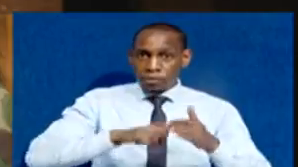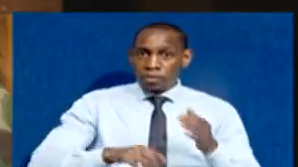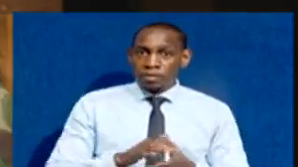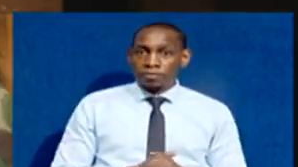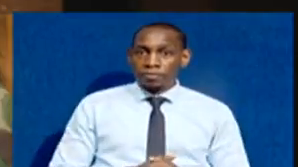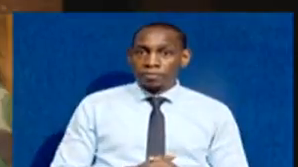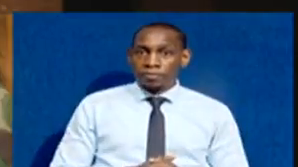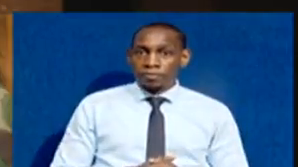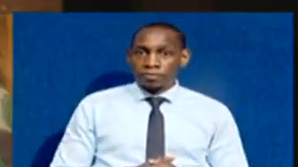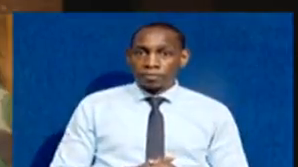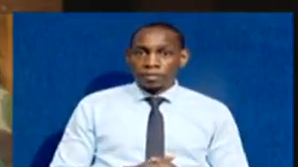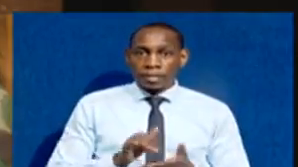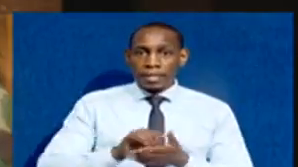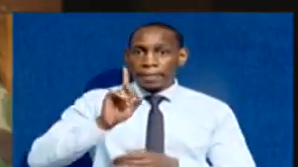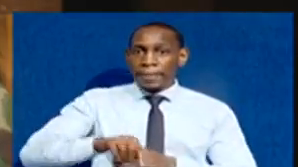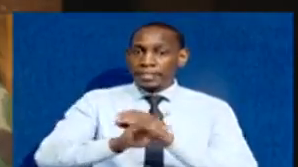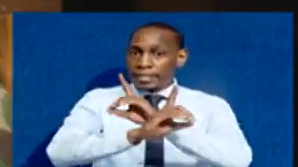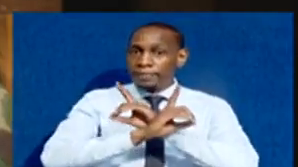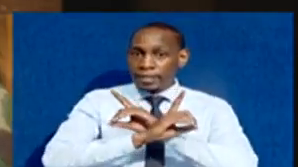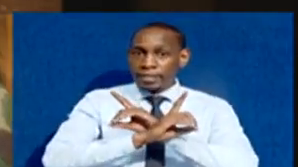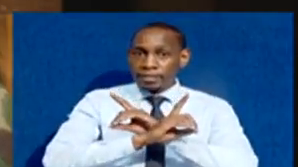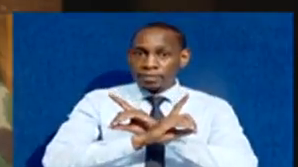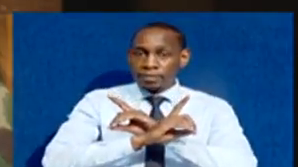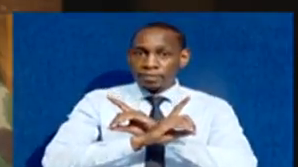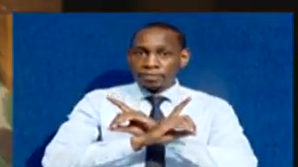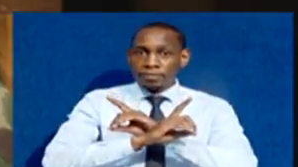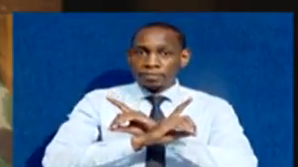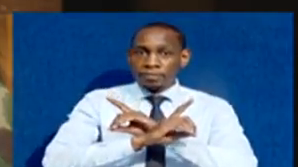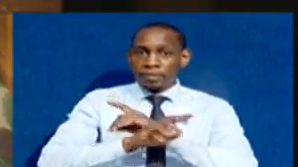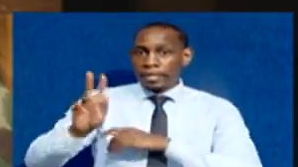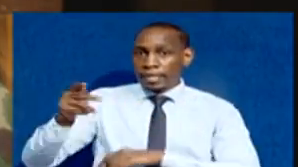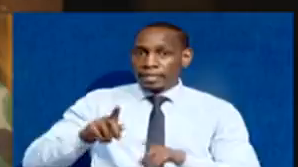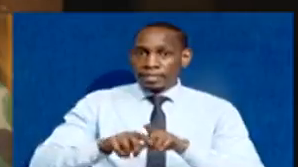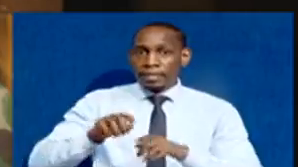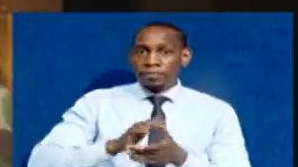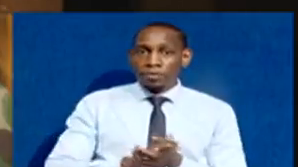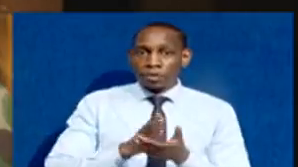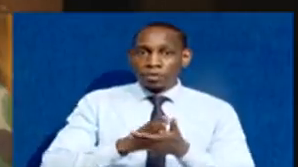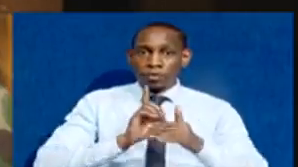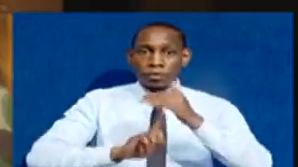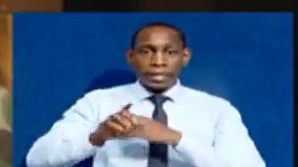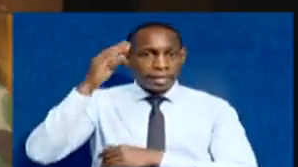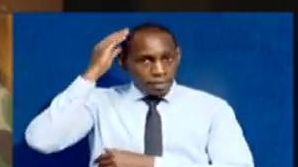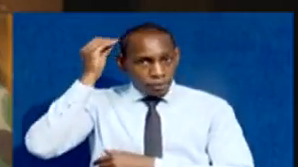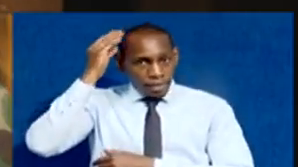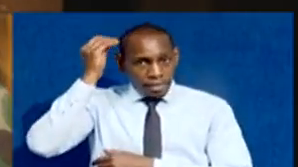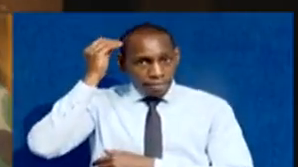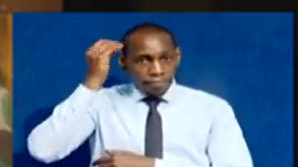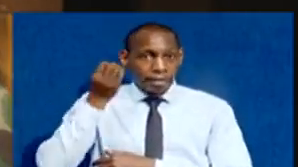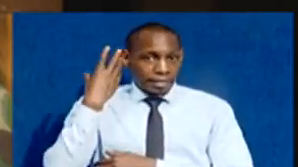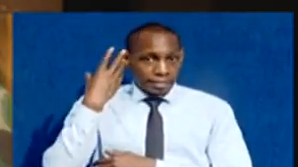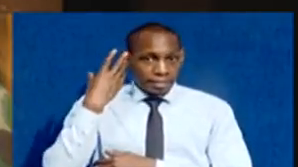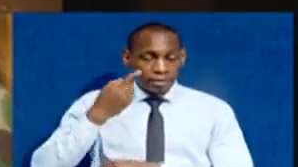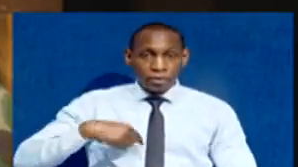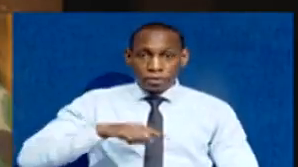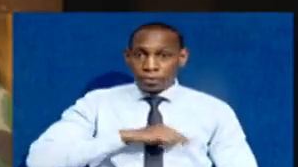that we had to defend our sovereignty. And therefore, we were able to get into Somalia, okay,